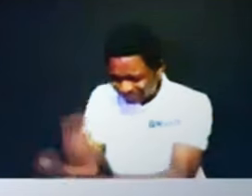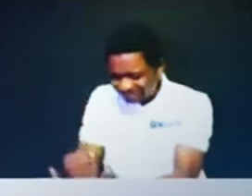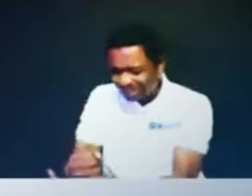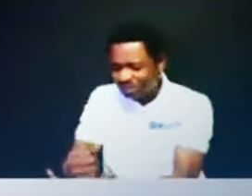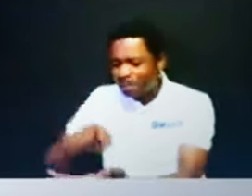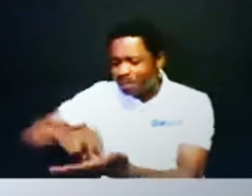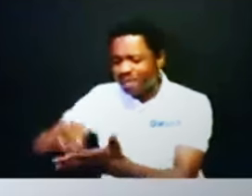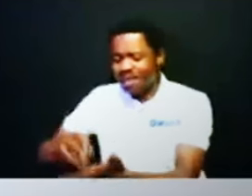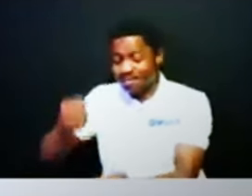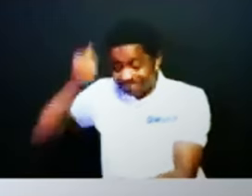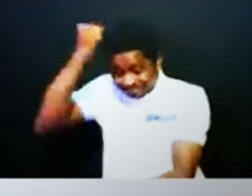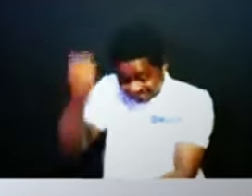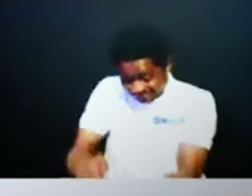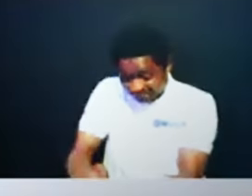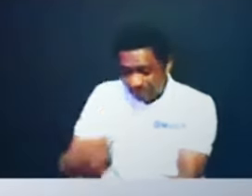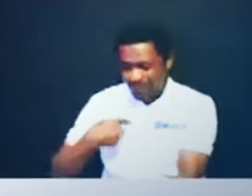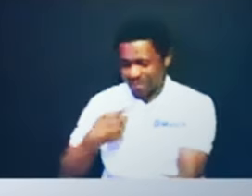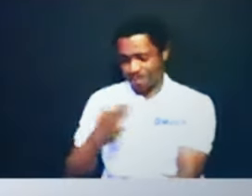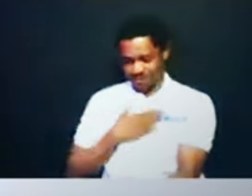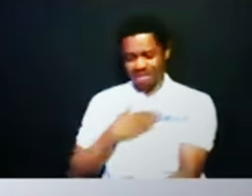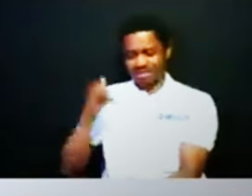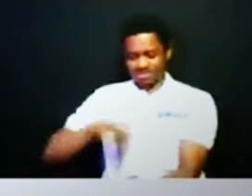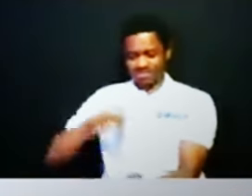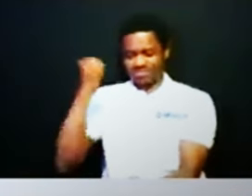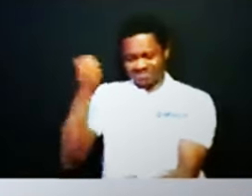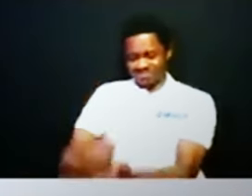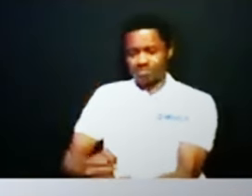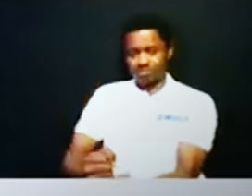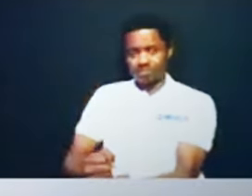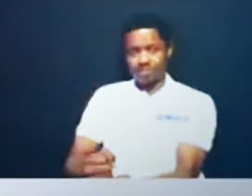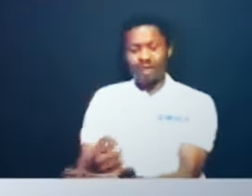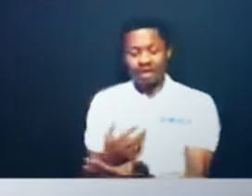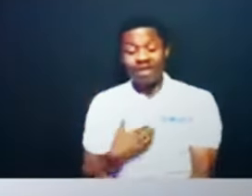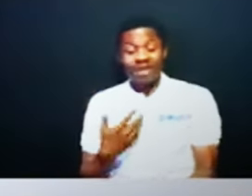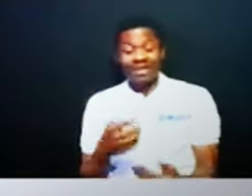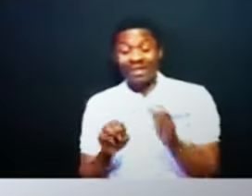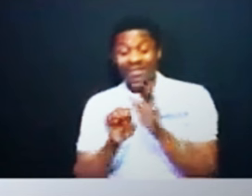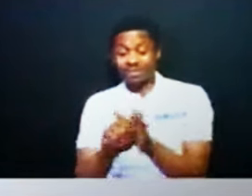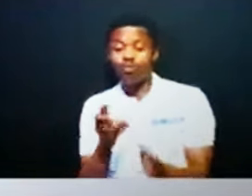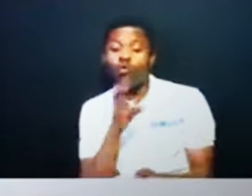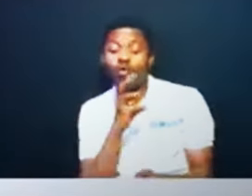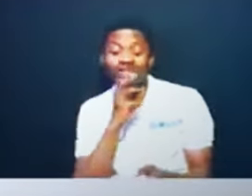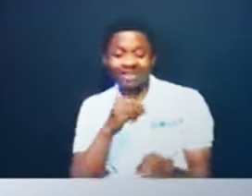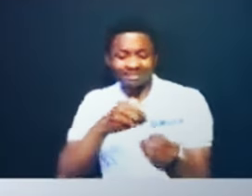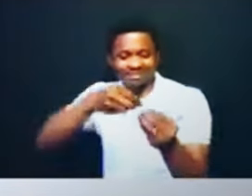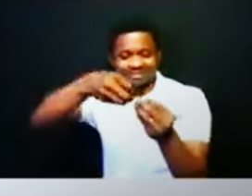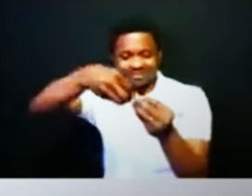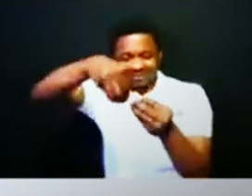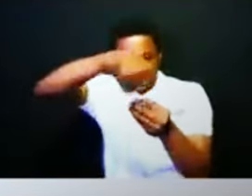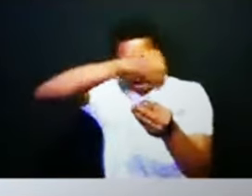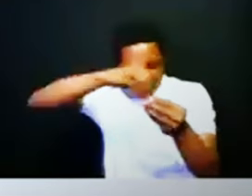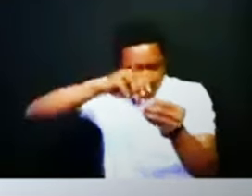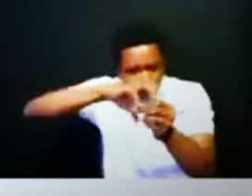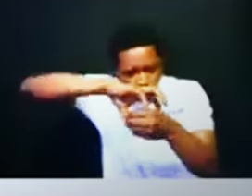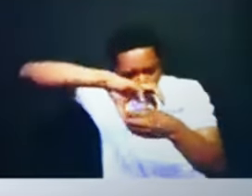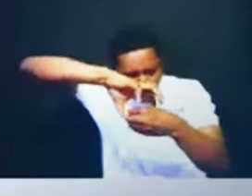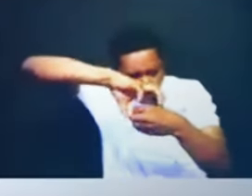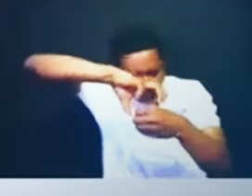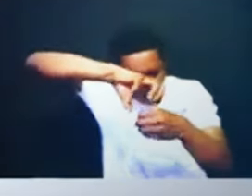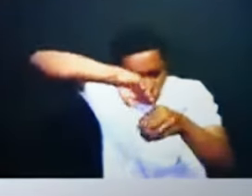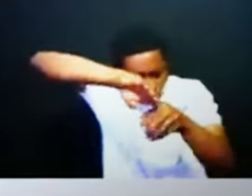Now, when you buy any product and the seal is broken, you become suspicious of the genuineness of